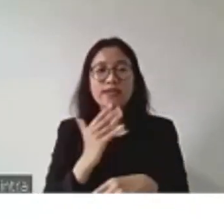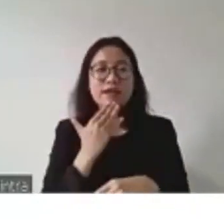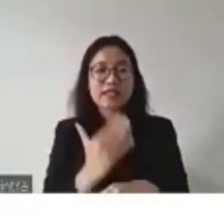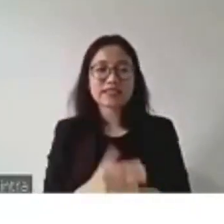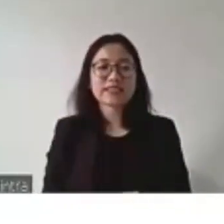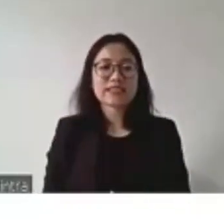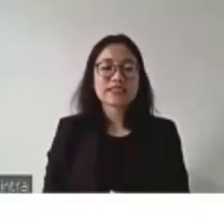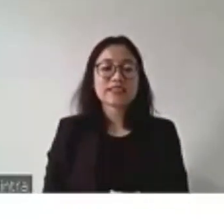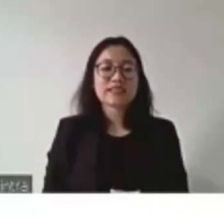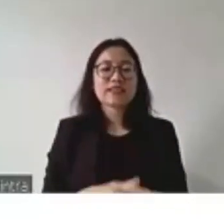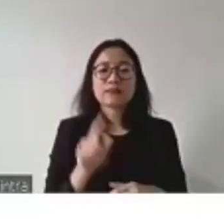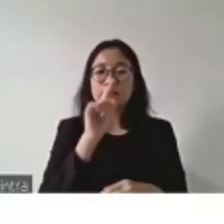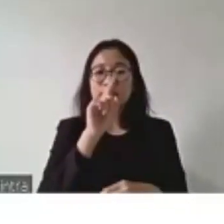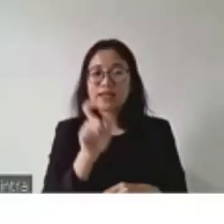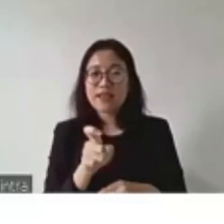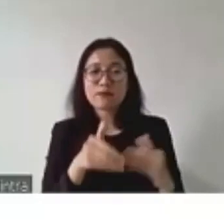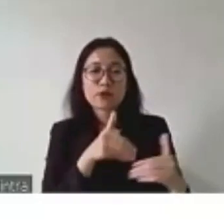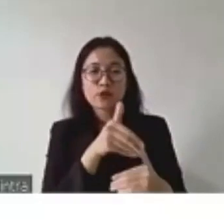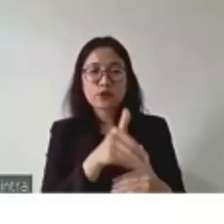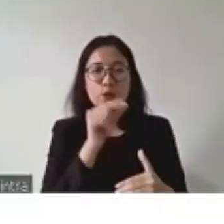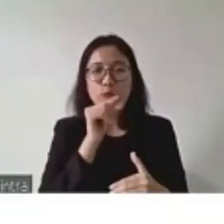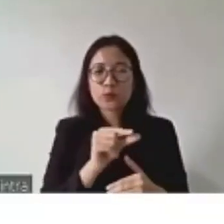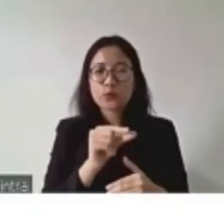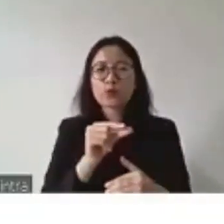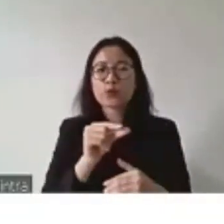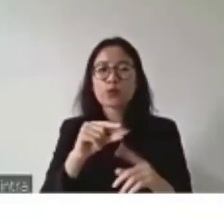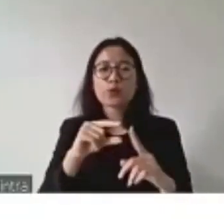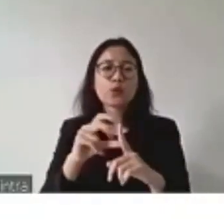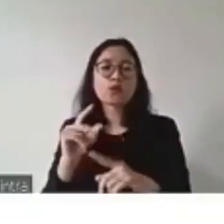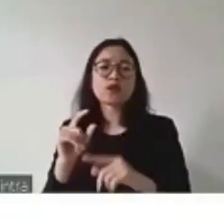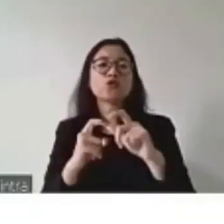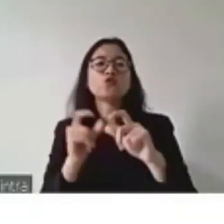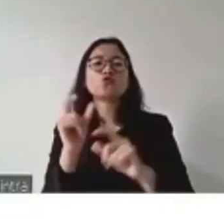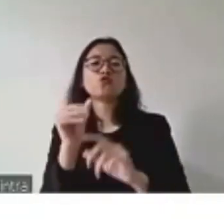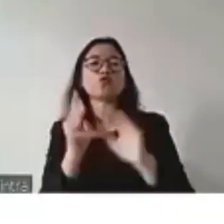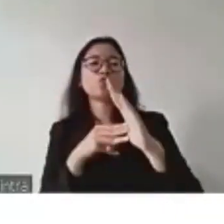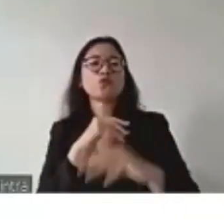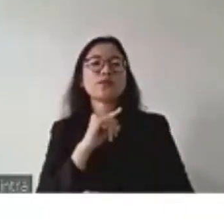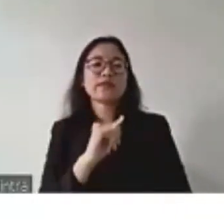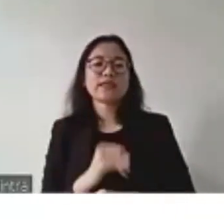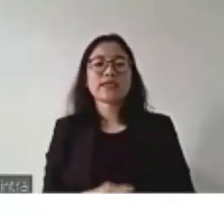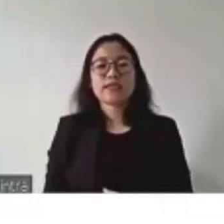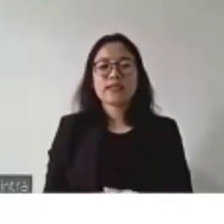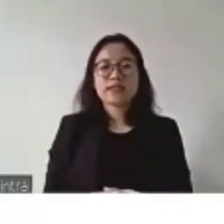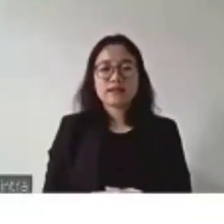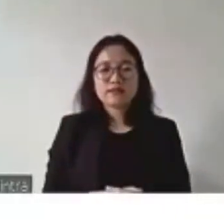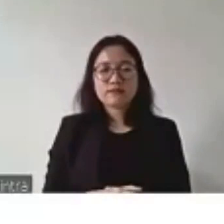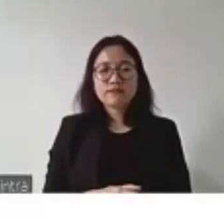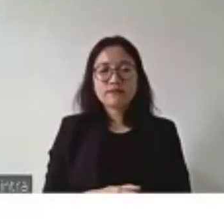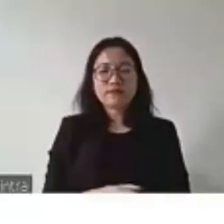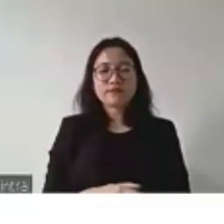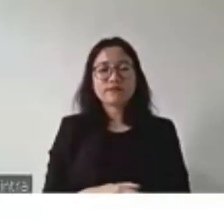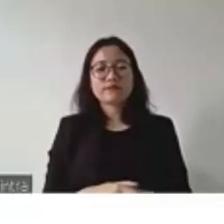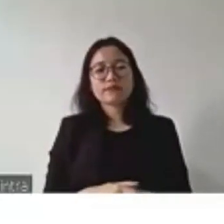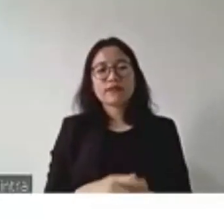Yeah. Yes. Okay, Dr. Sumi, we have a question for you from Putu Widiantara. So